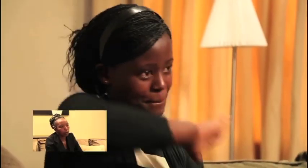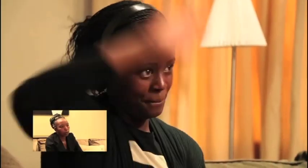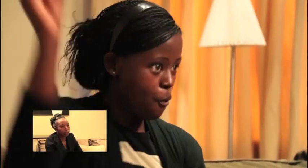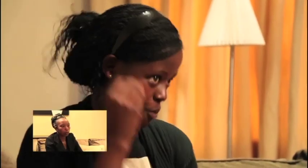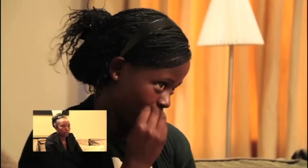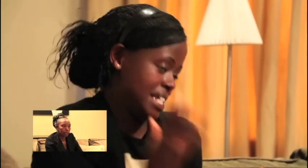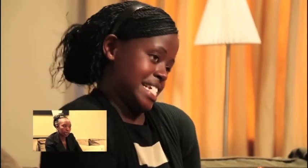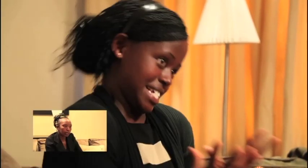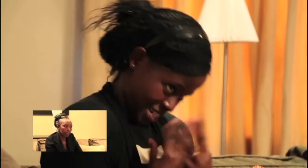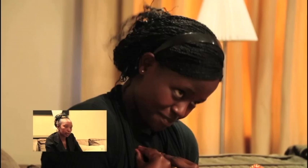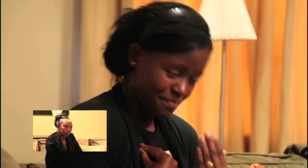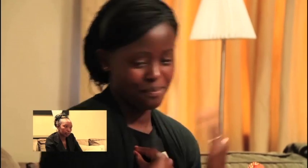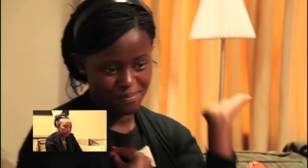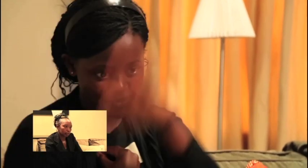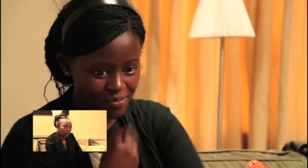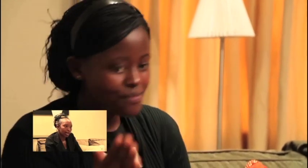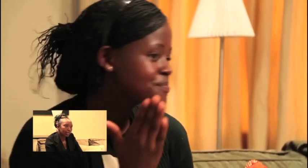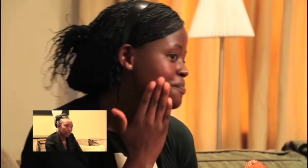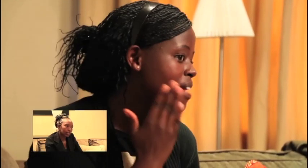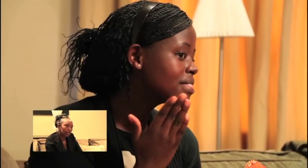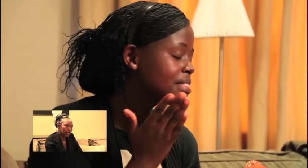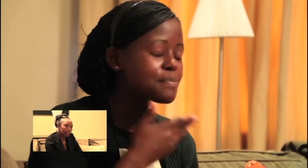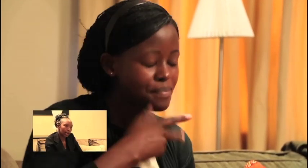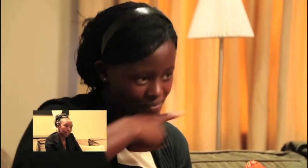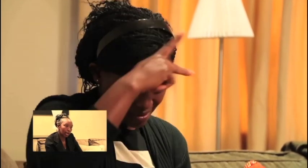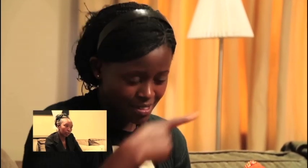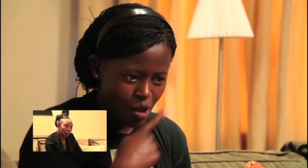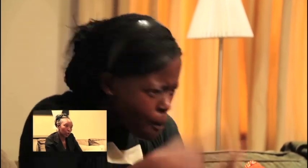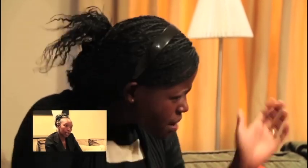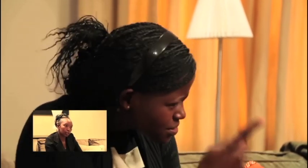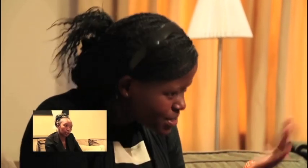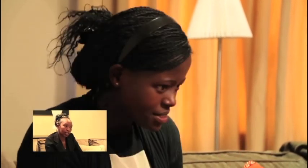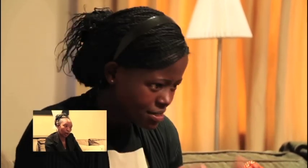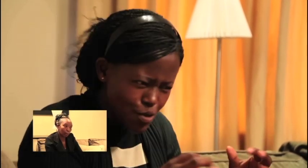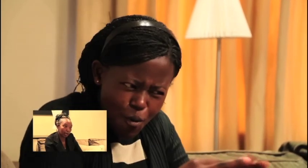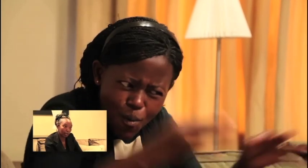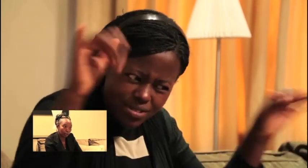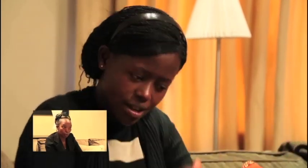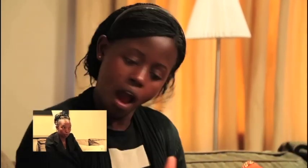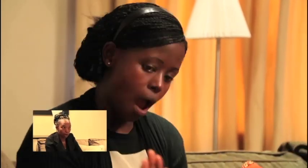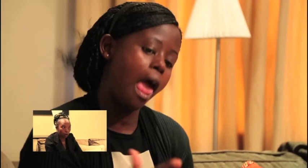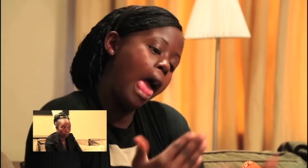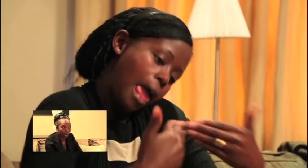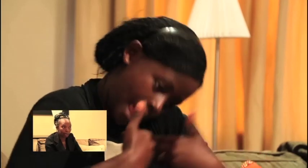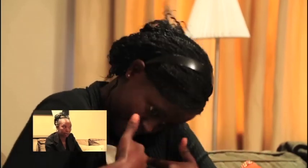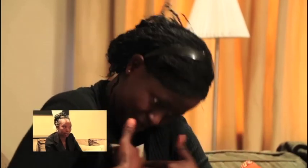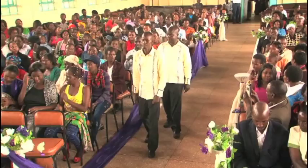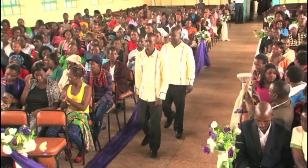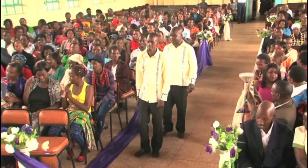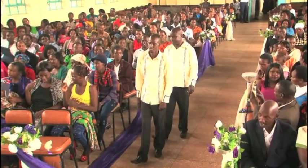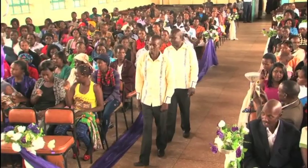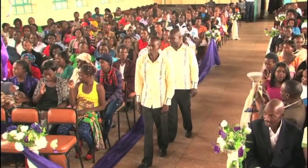we kept on meeting with Charles until it reached a time we had to let our parents know our